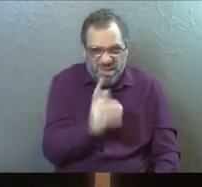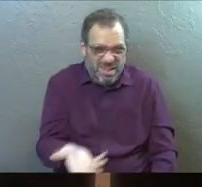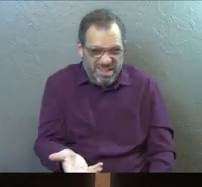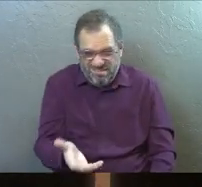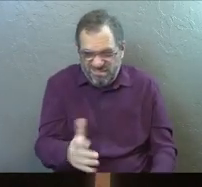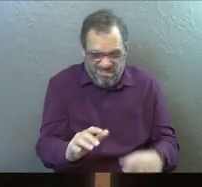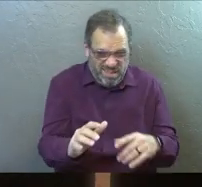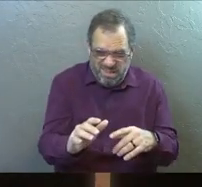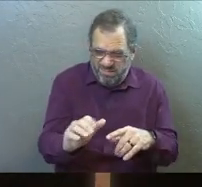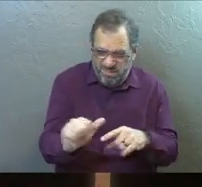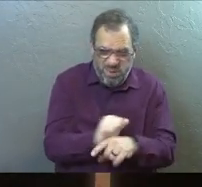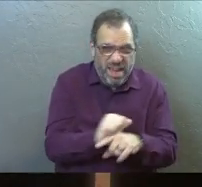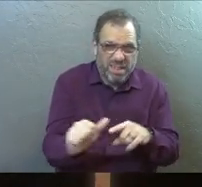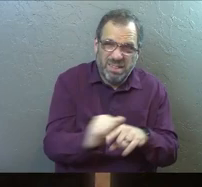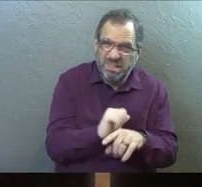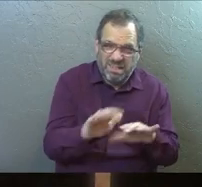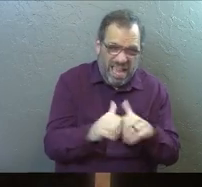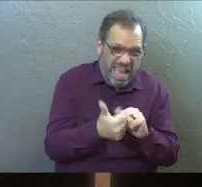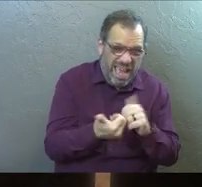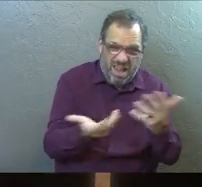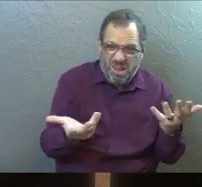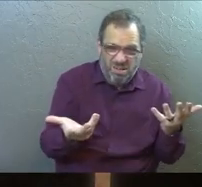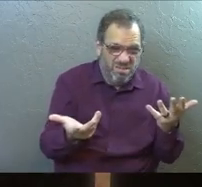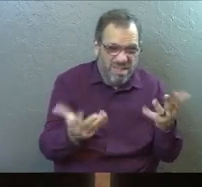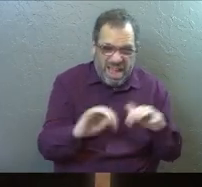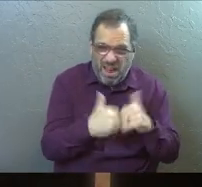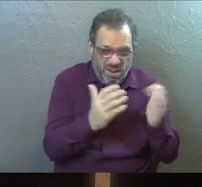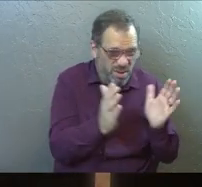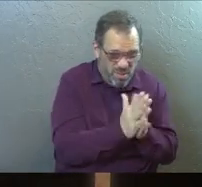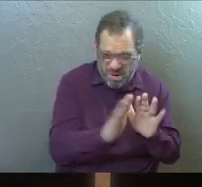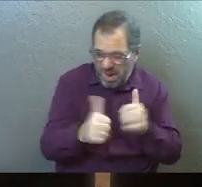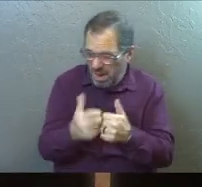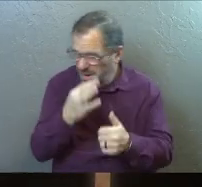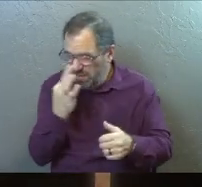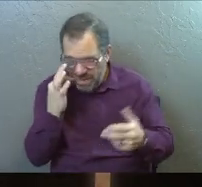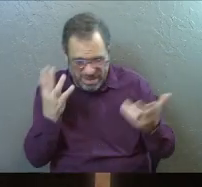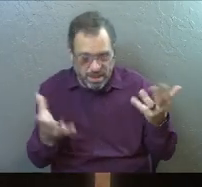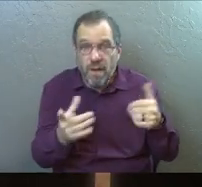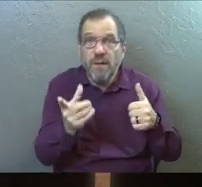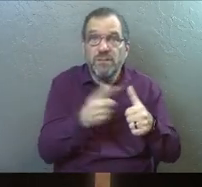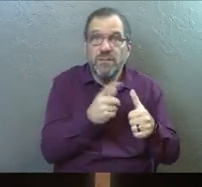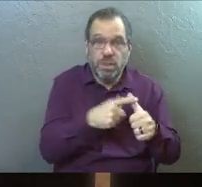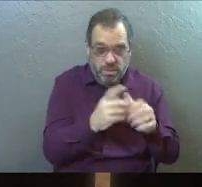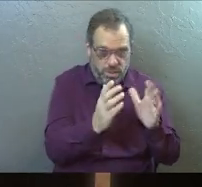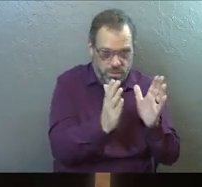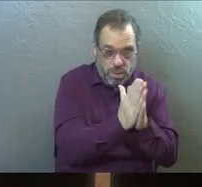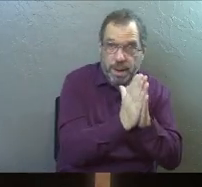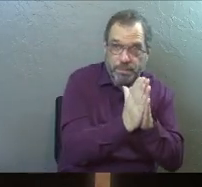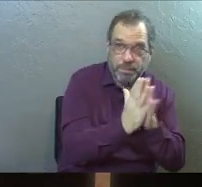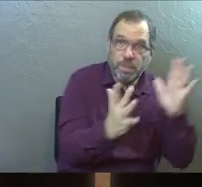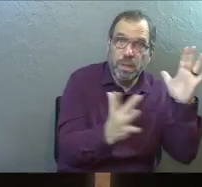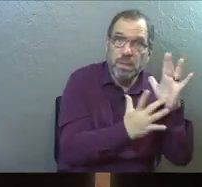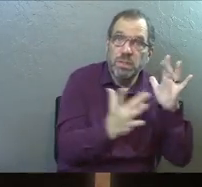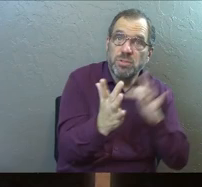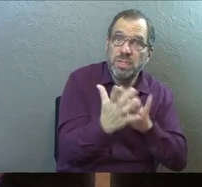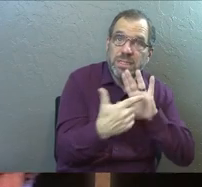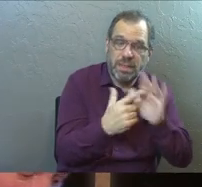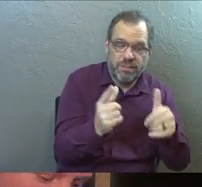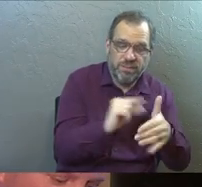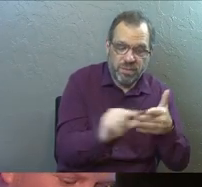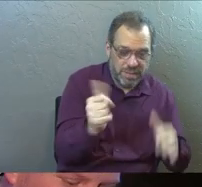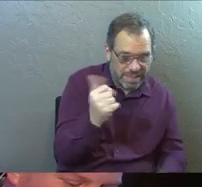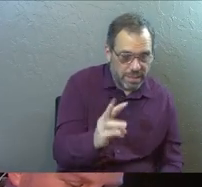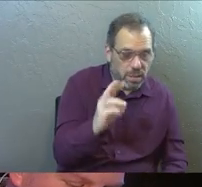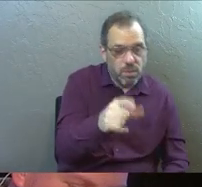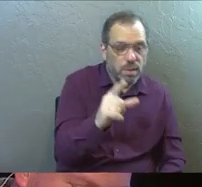it's just practical. How do you do this? How do you pray? How do you fast? The first part, prayer. Jesus' example, verse